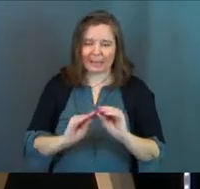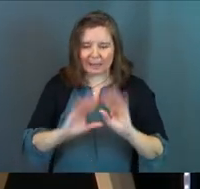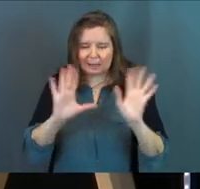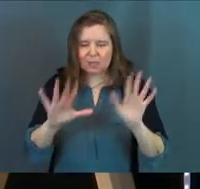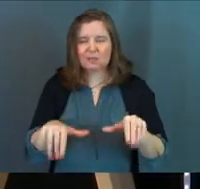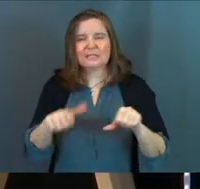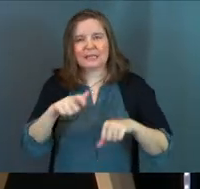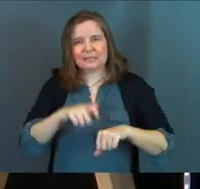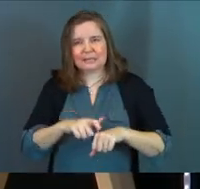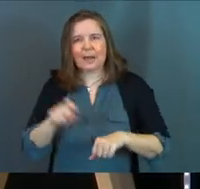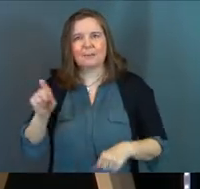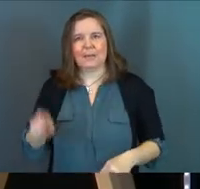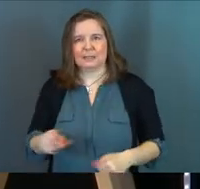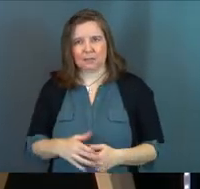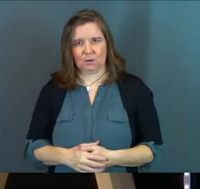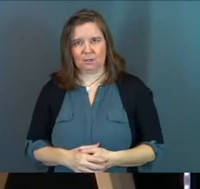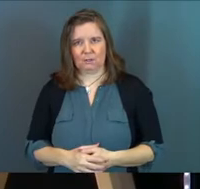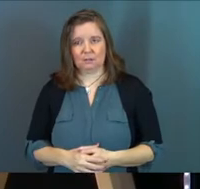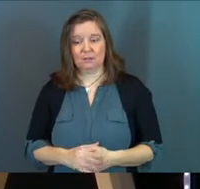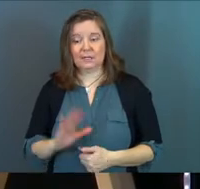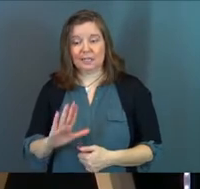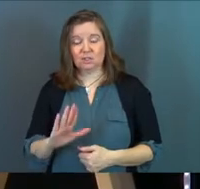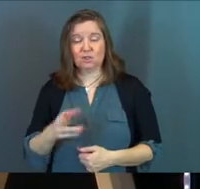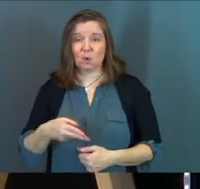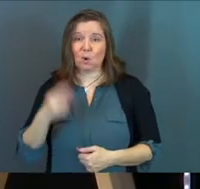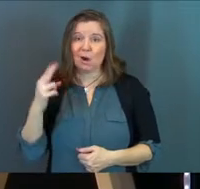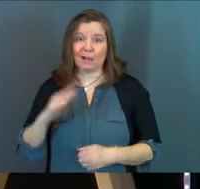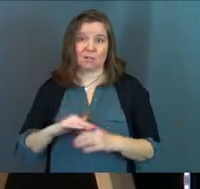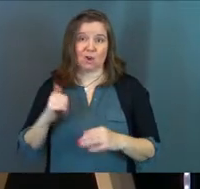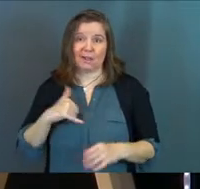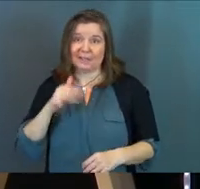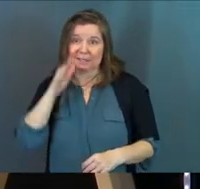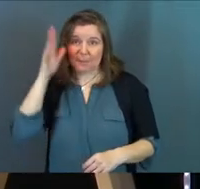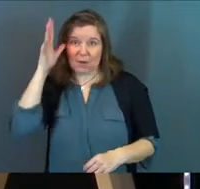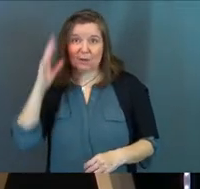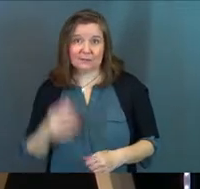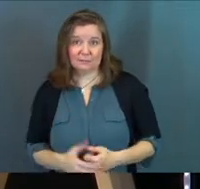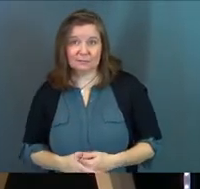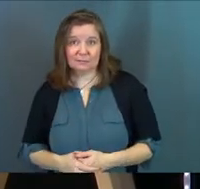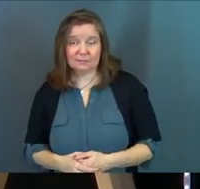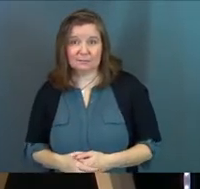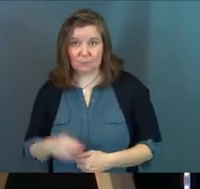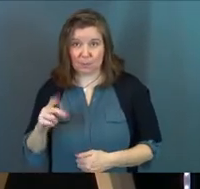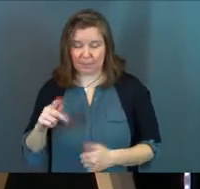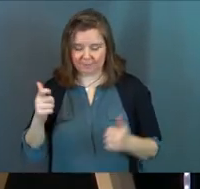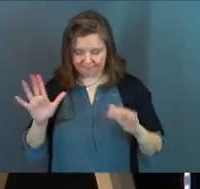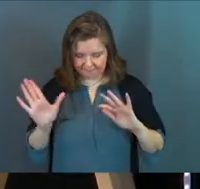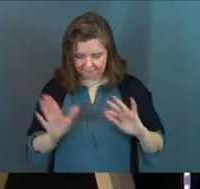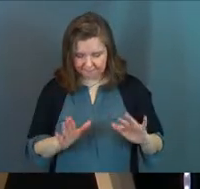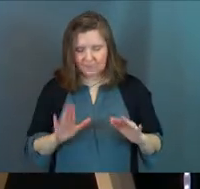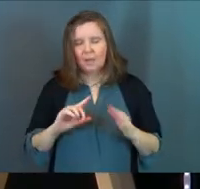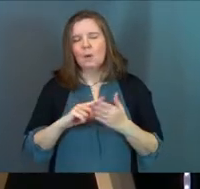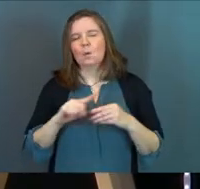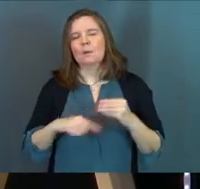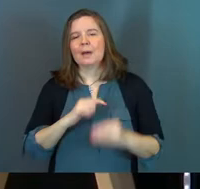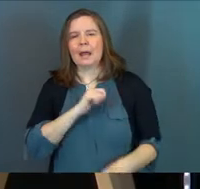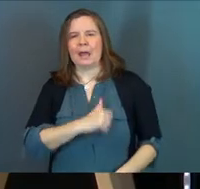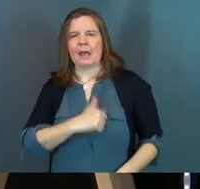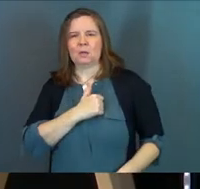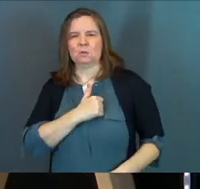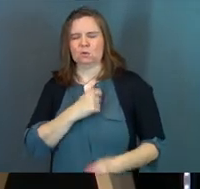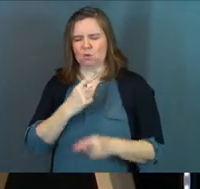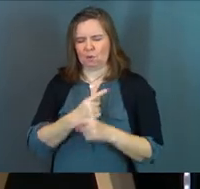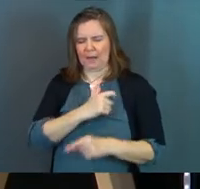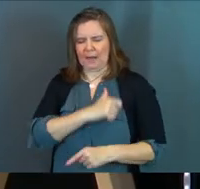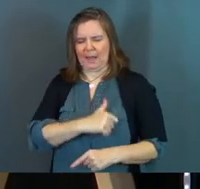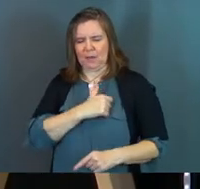clear, take the time necessary. It's your highest calling as parents. Okay. Now, how about attitudes? What's the